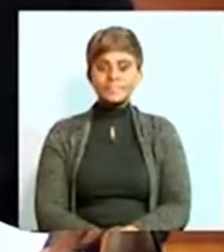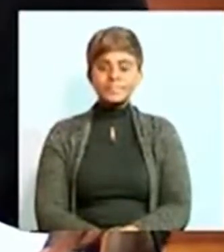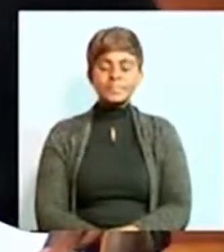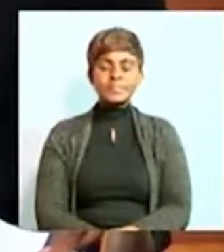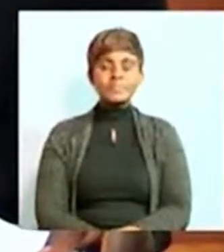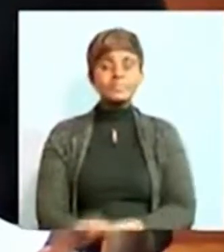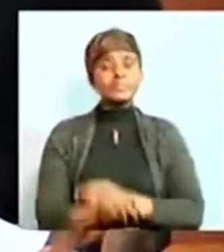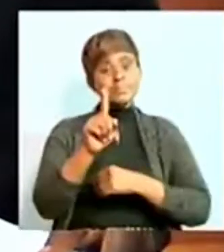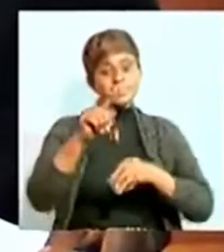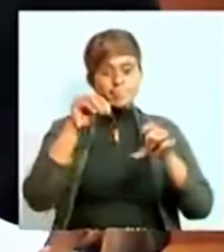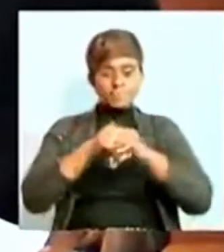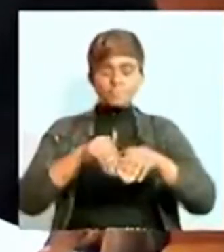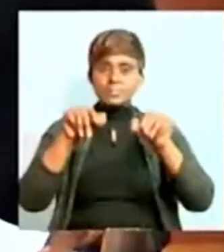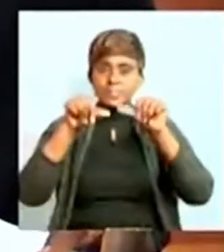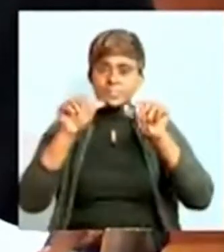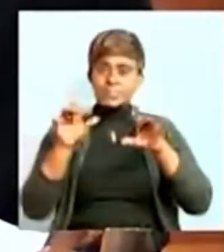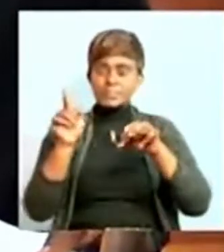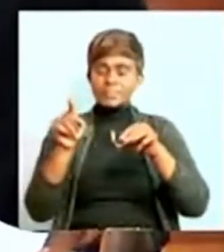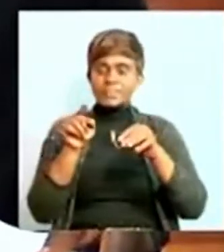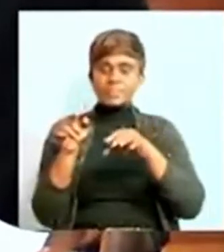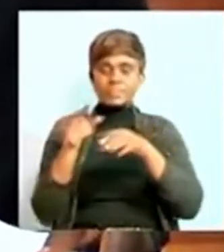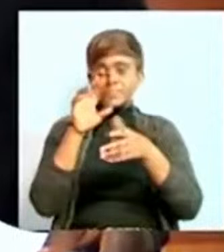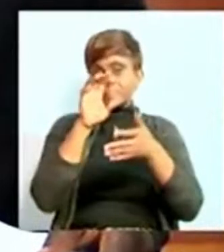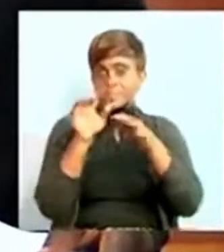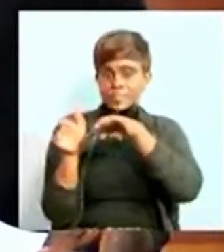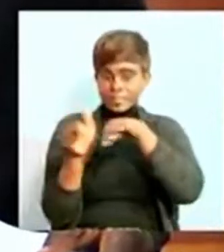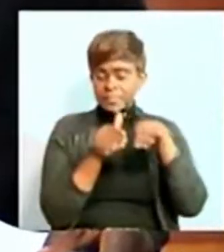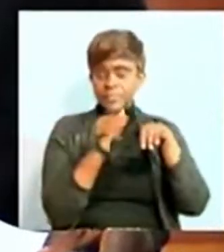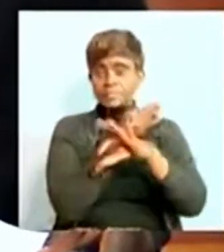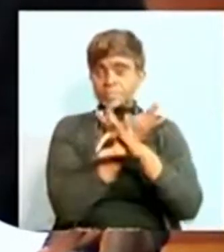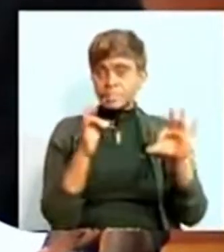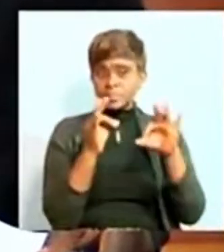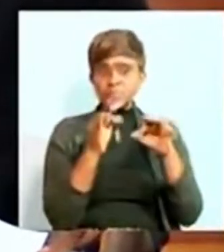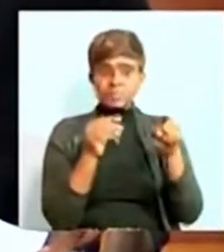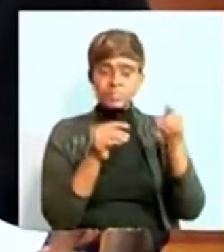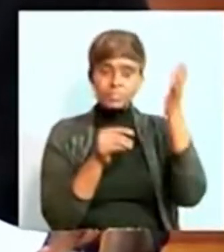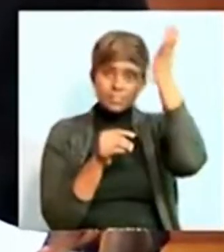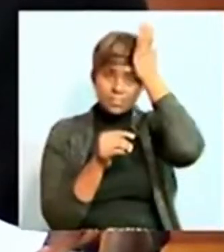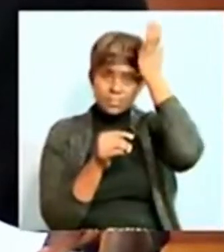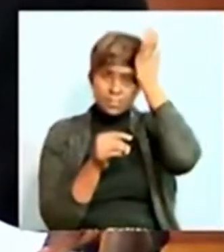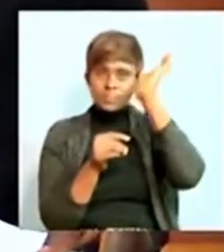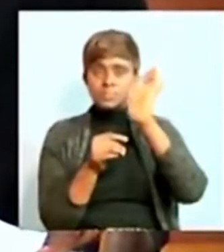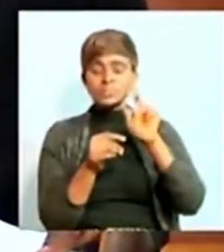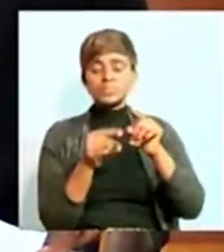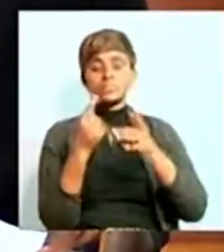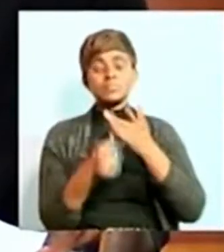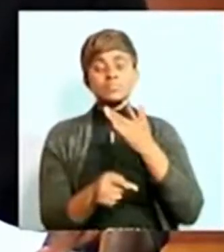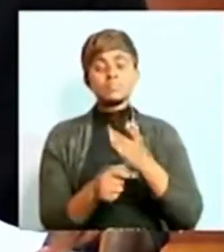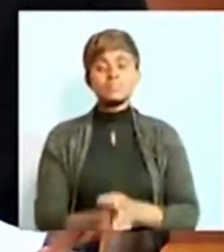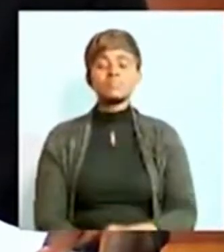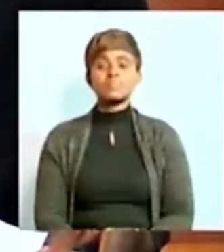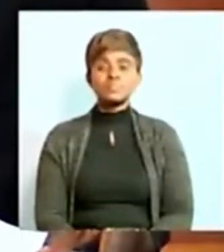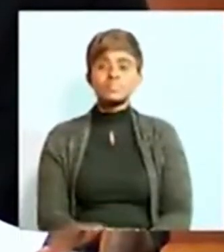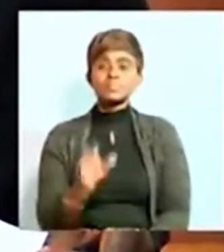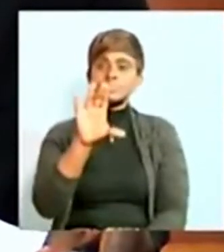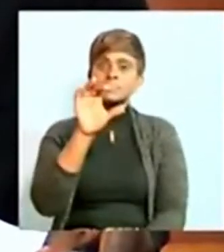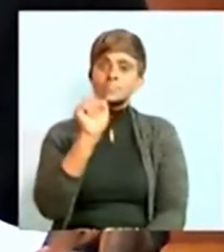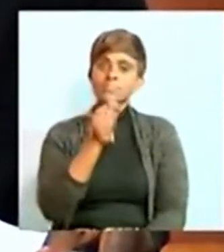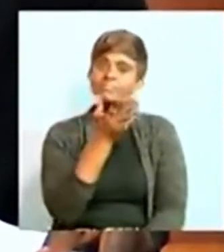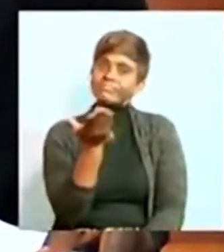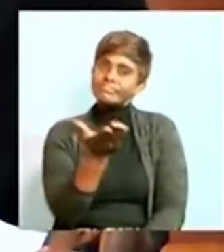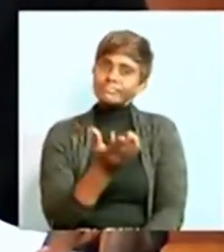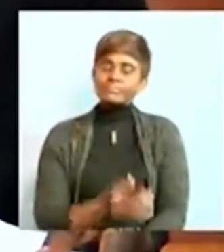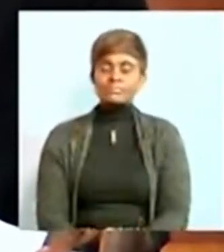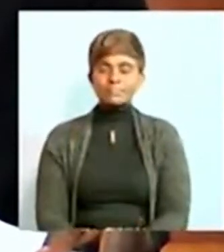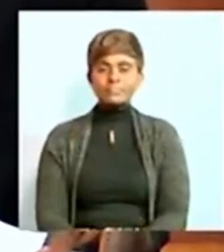Since the internal auditor is exempted, what is the date on the top there? CS, what is the